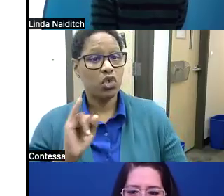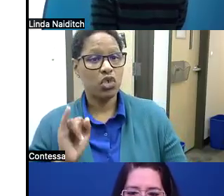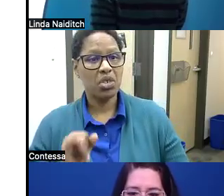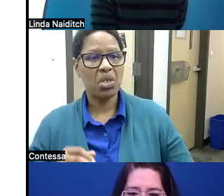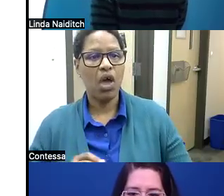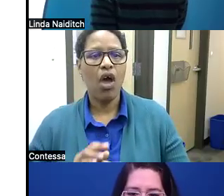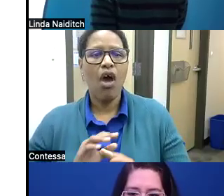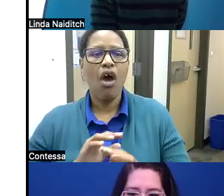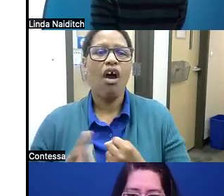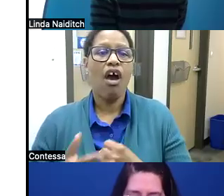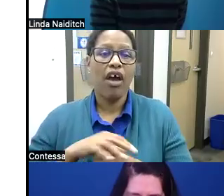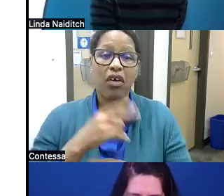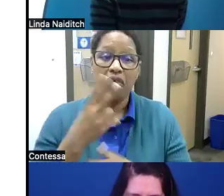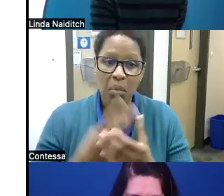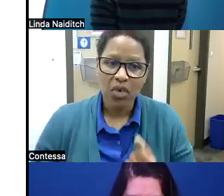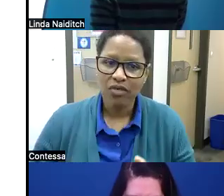Mm-hmm.